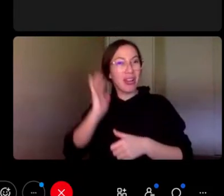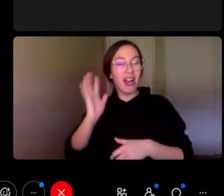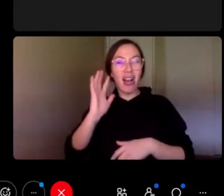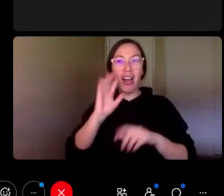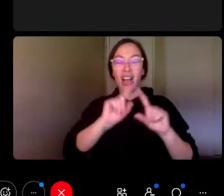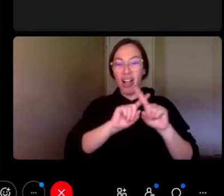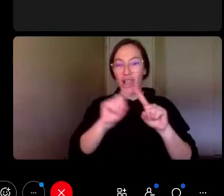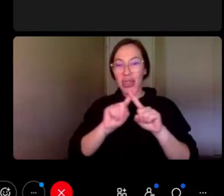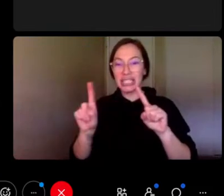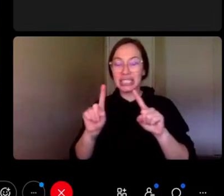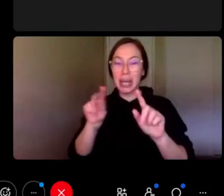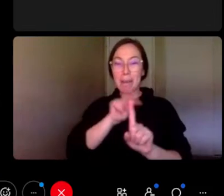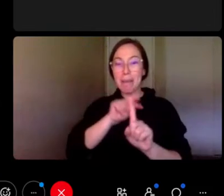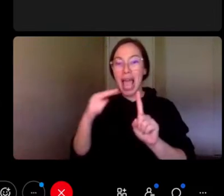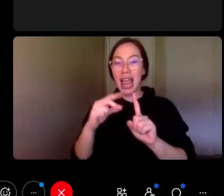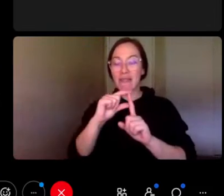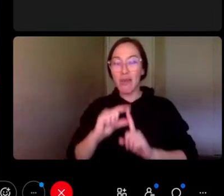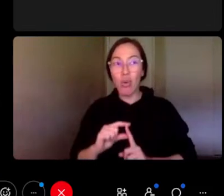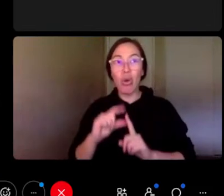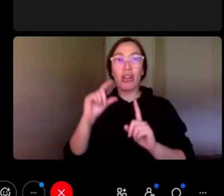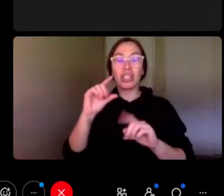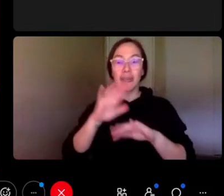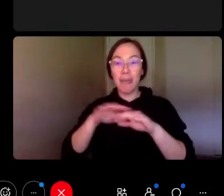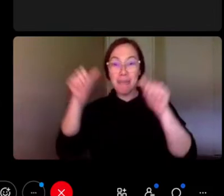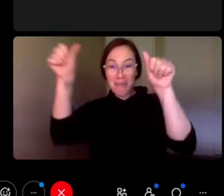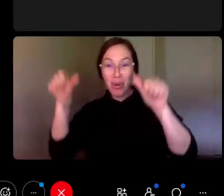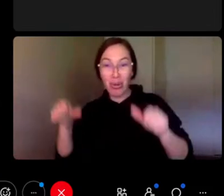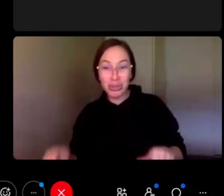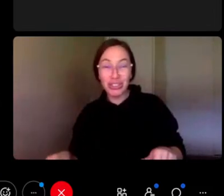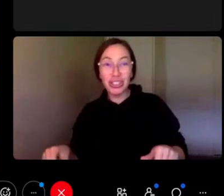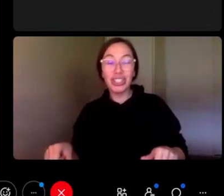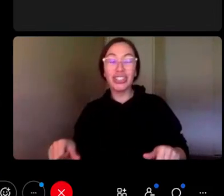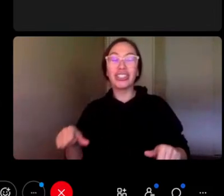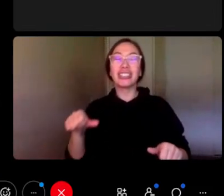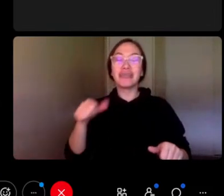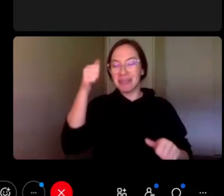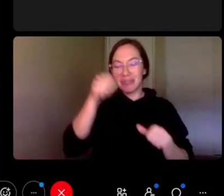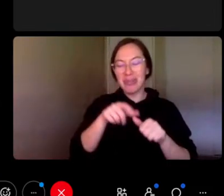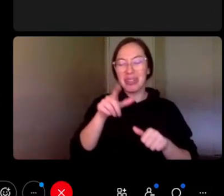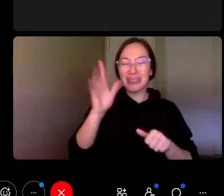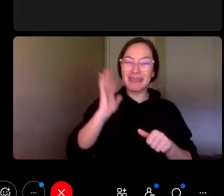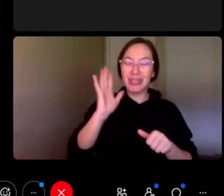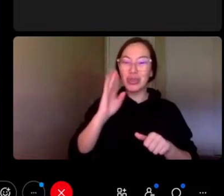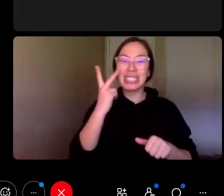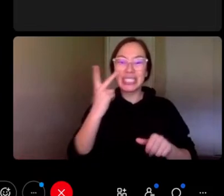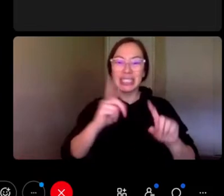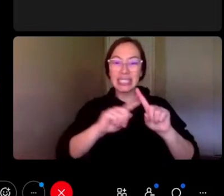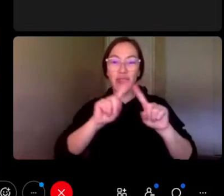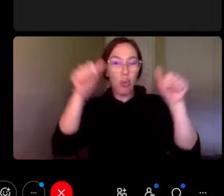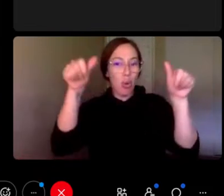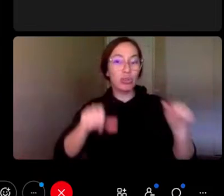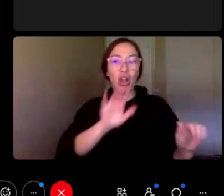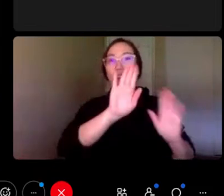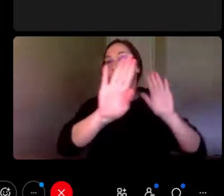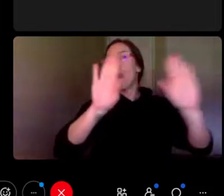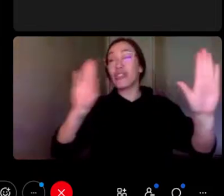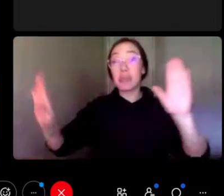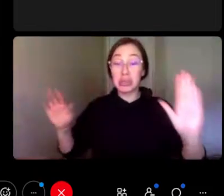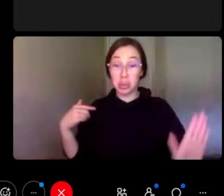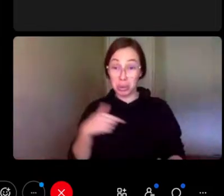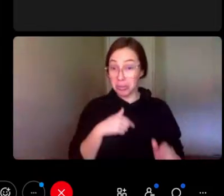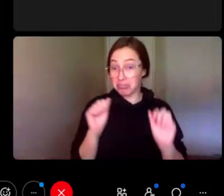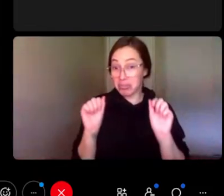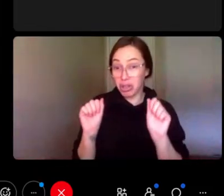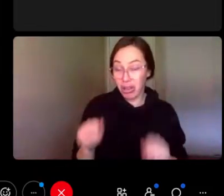these metaphors on posters, and you would see different posters all over the place, we could